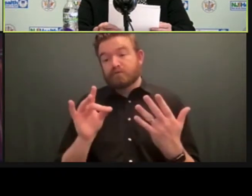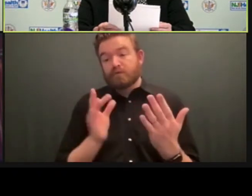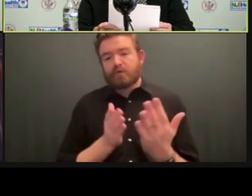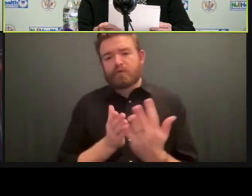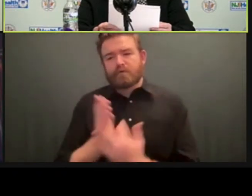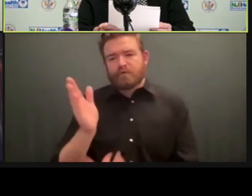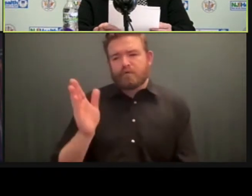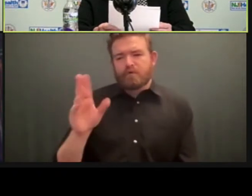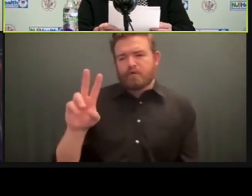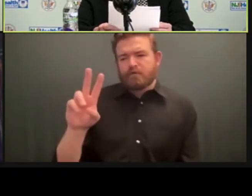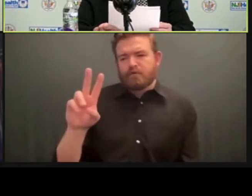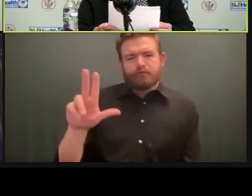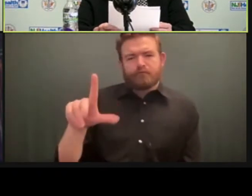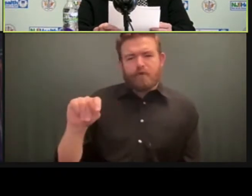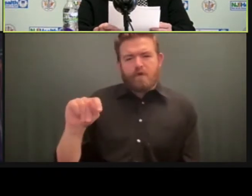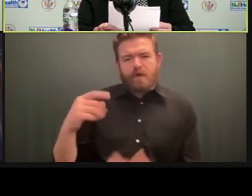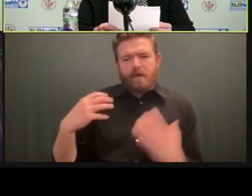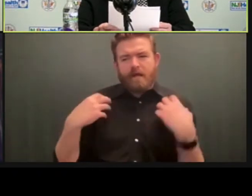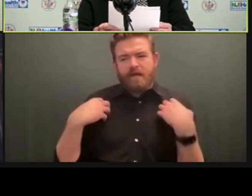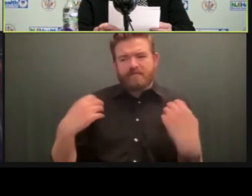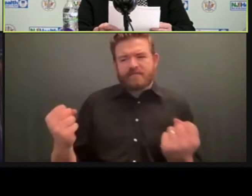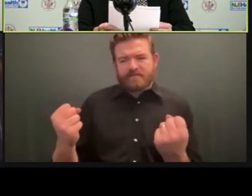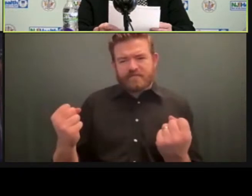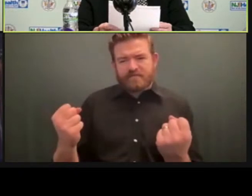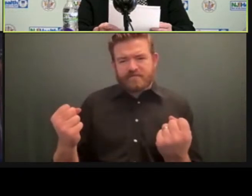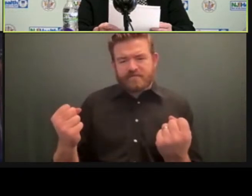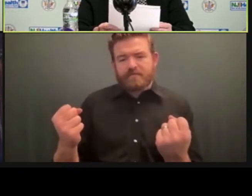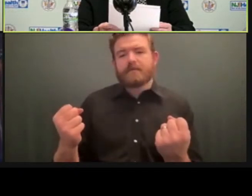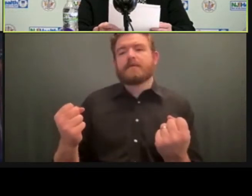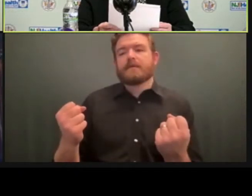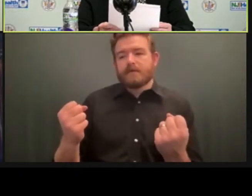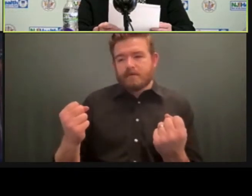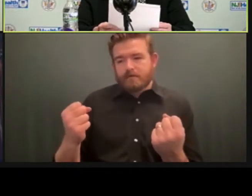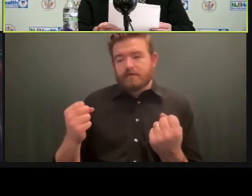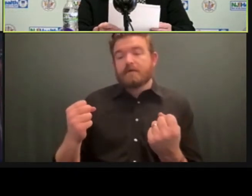learn.vaulthealth.com/NJ. As of today,